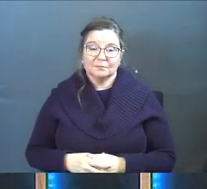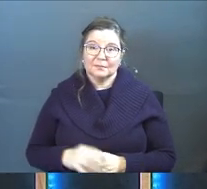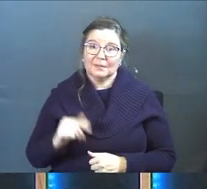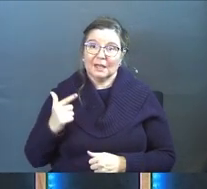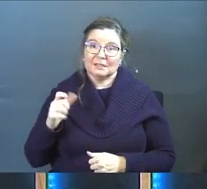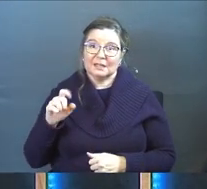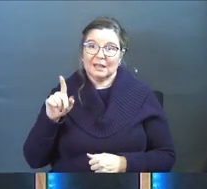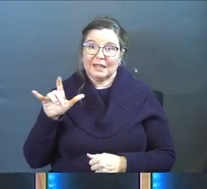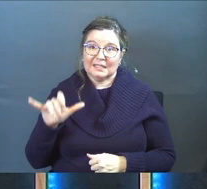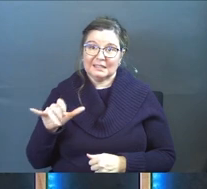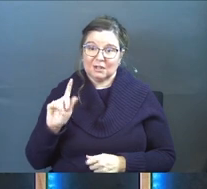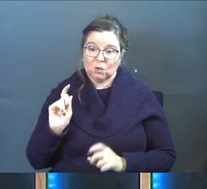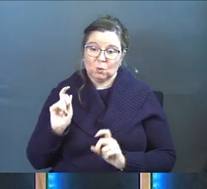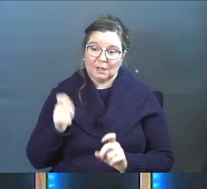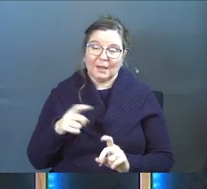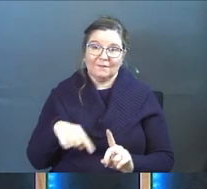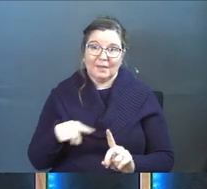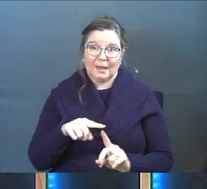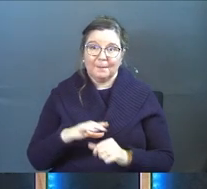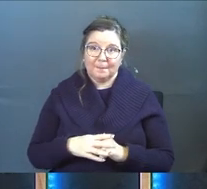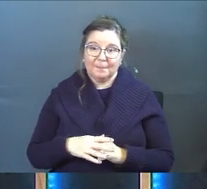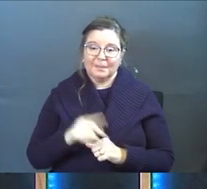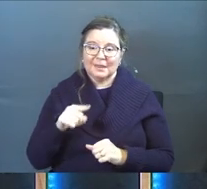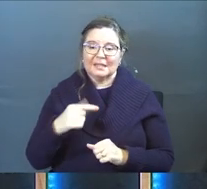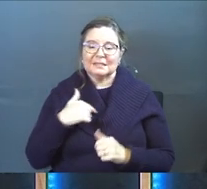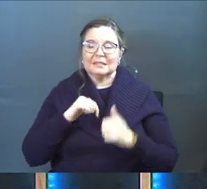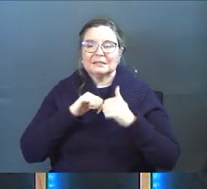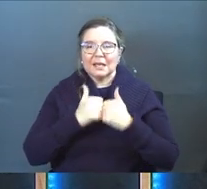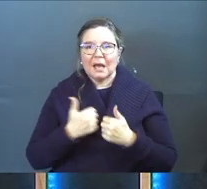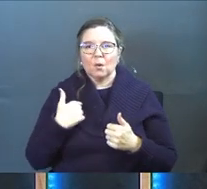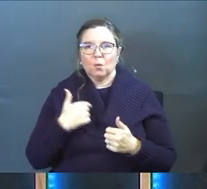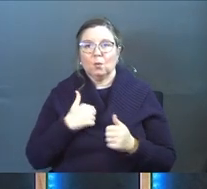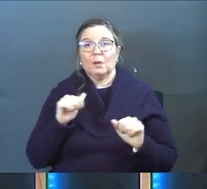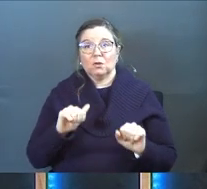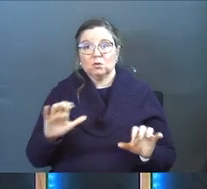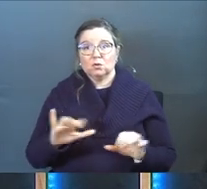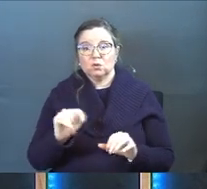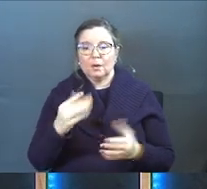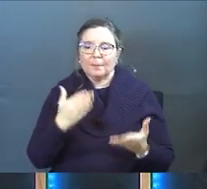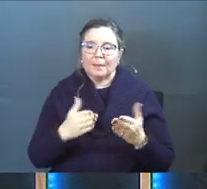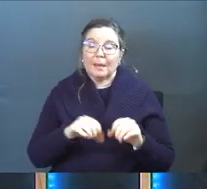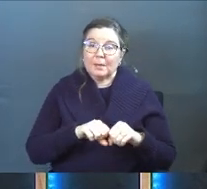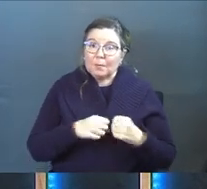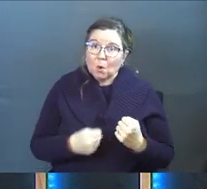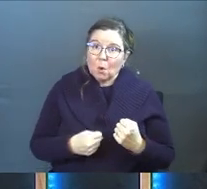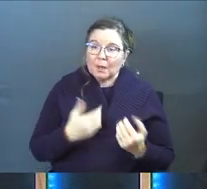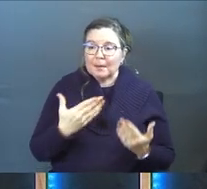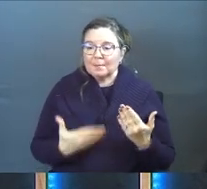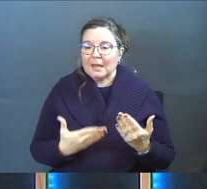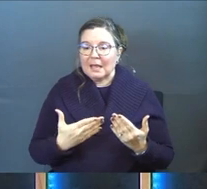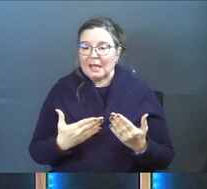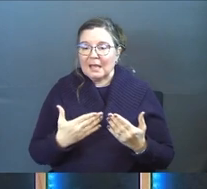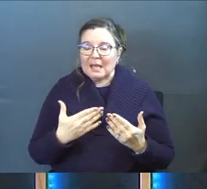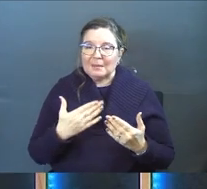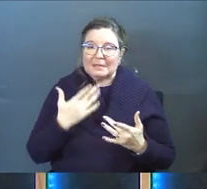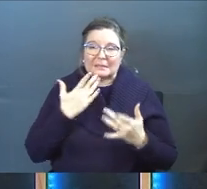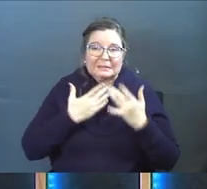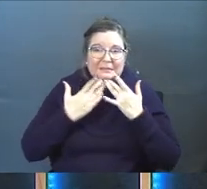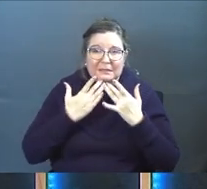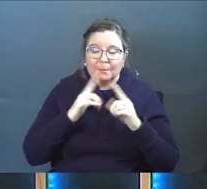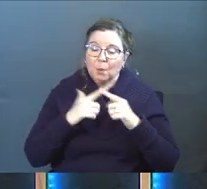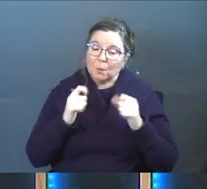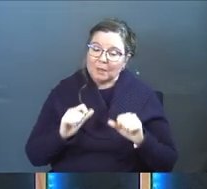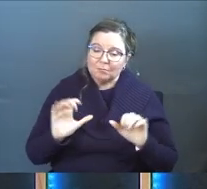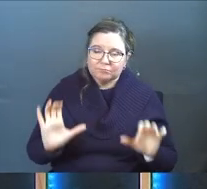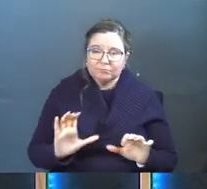It's a legacy you can give them. This is how we could do it. Maybe broken, maybe barely there, but this is how